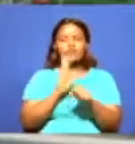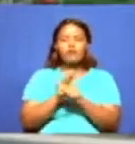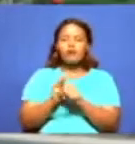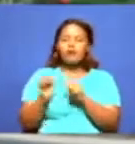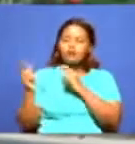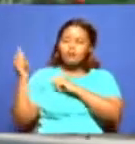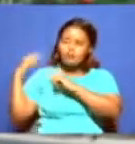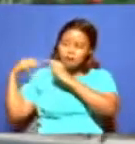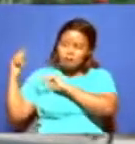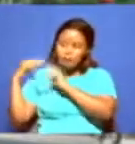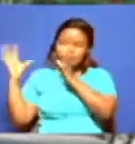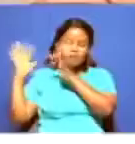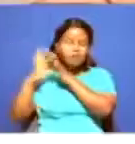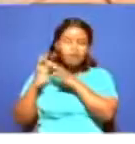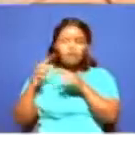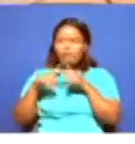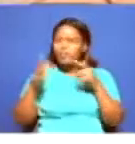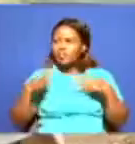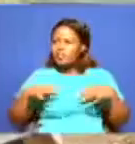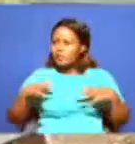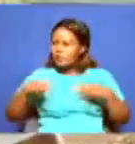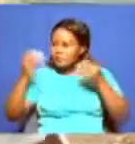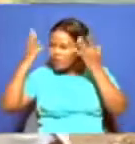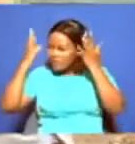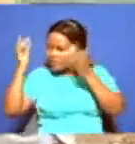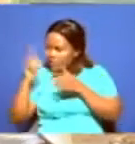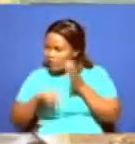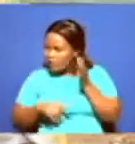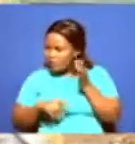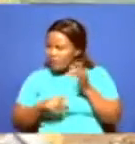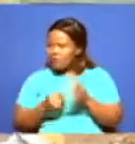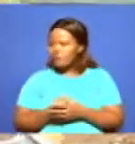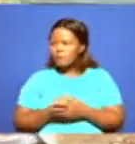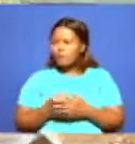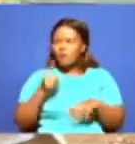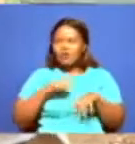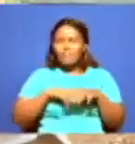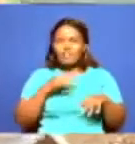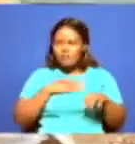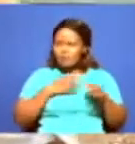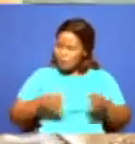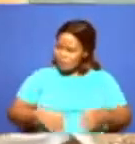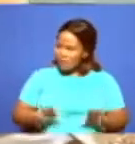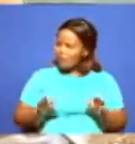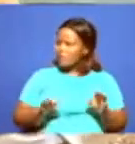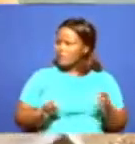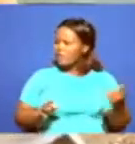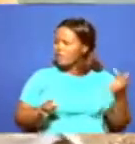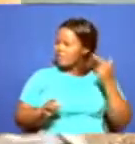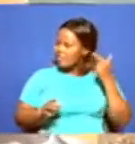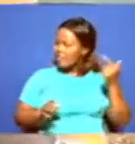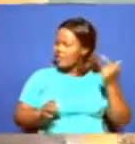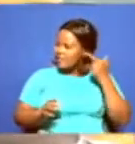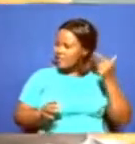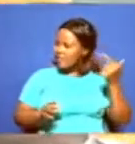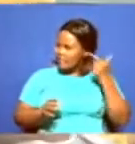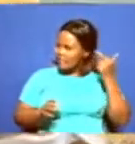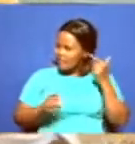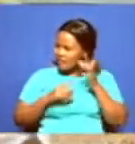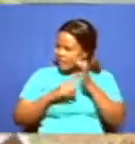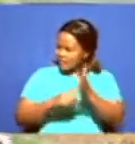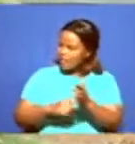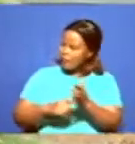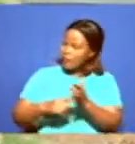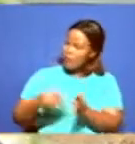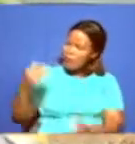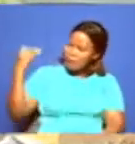modern generations understand about this tradition? Since I was born, I've heard of it. Mostly the back. Women are not